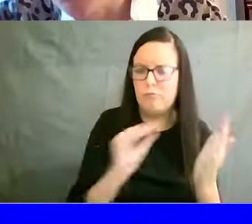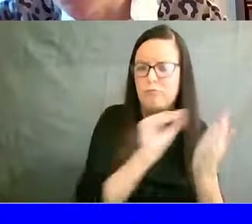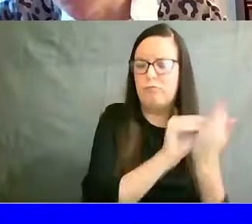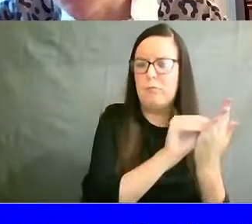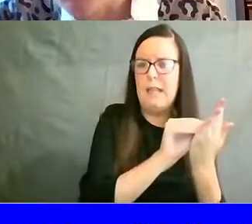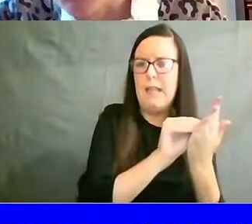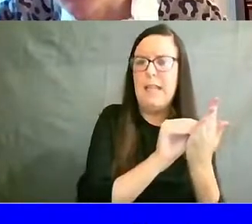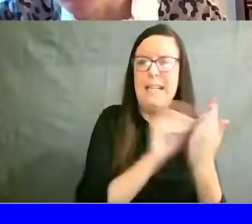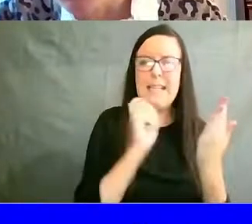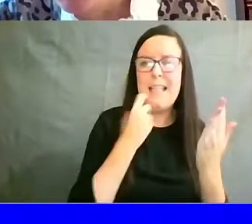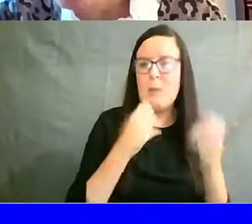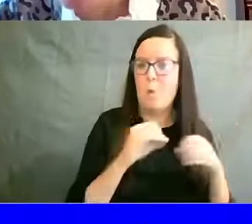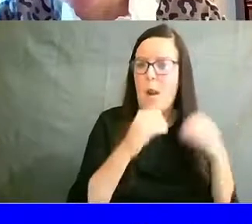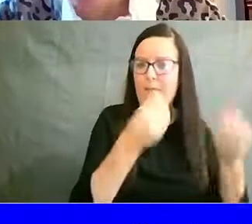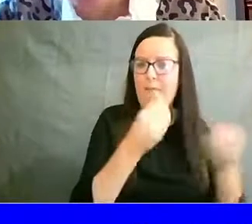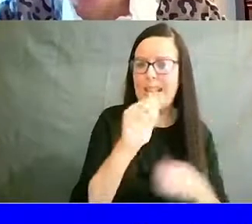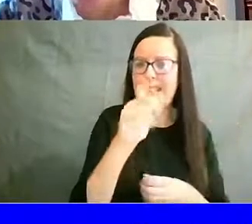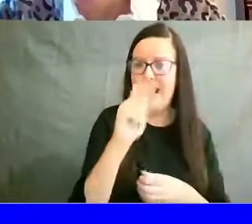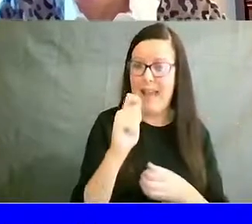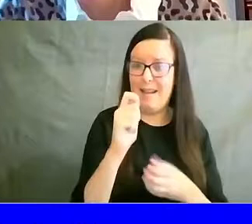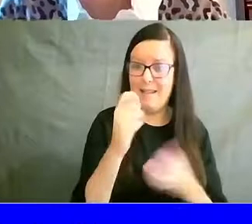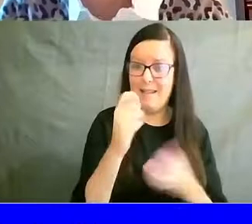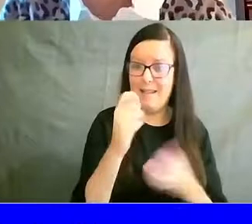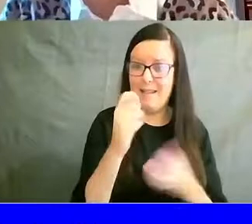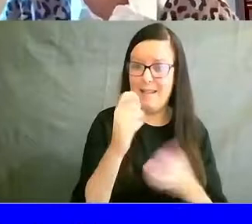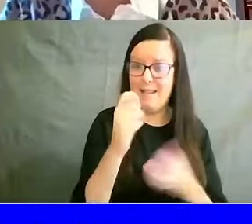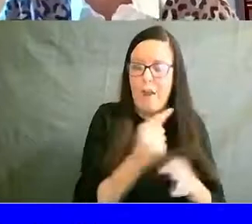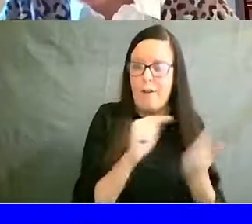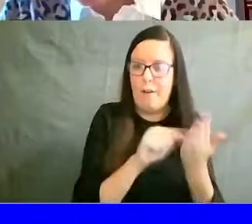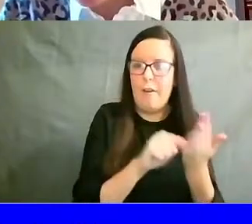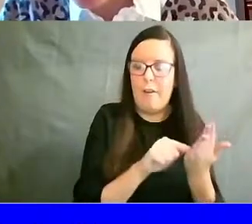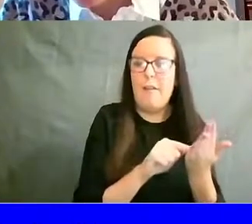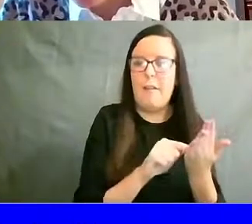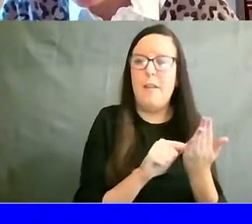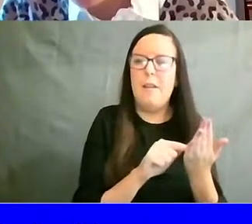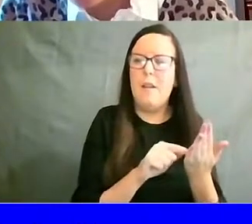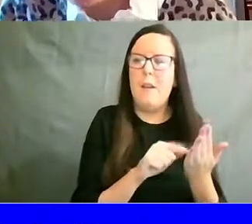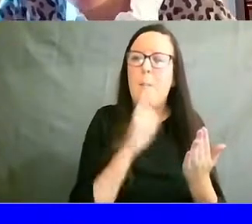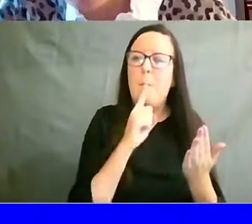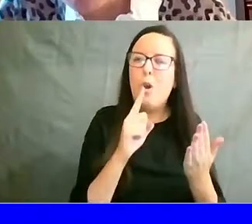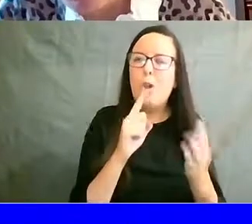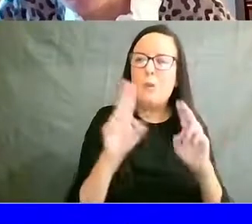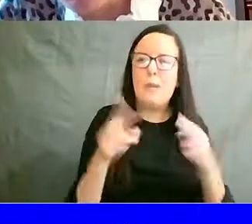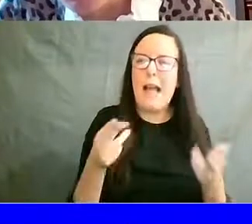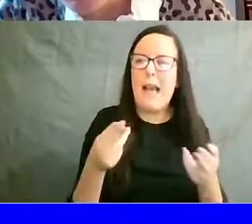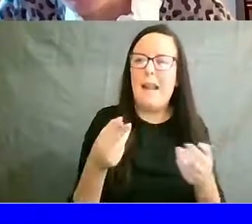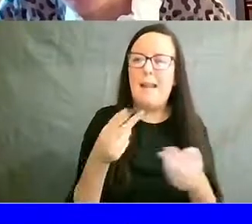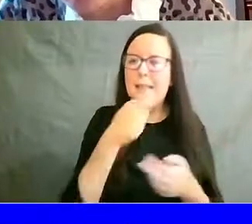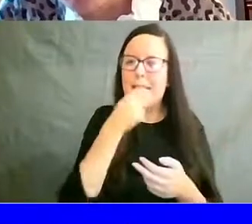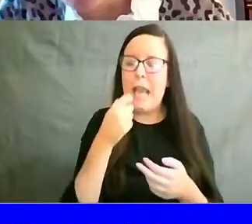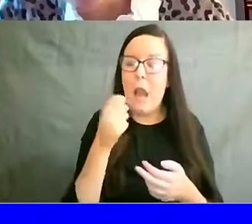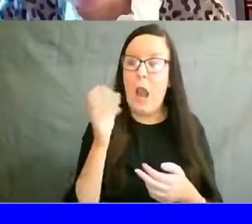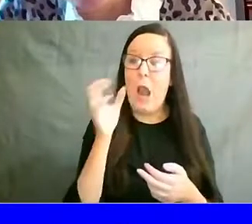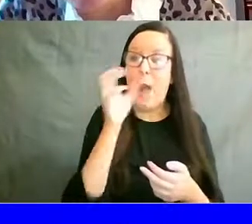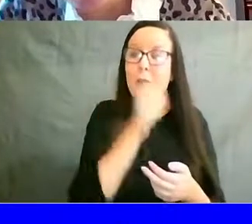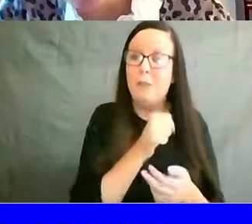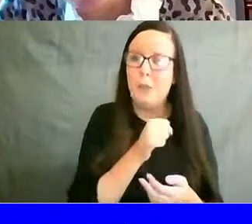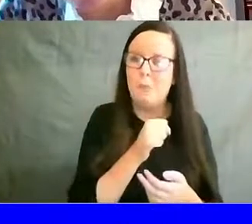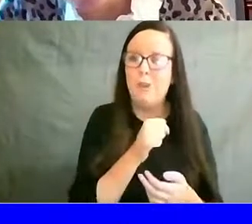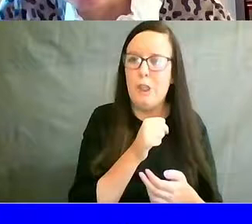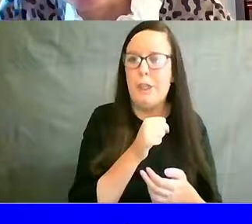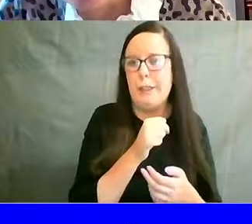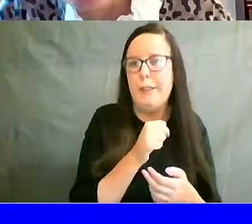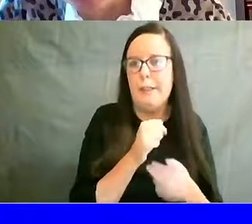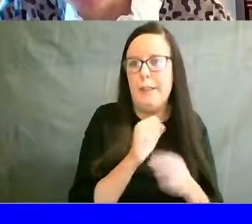Offences Act of 2017. But there's nothing to say that there isn't a presumption of capacity, which is already the common